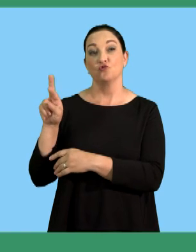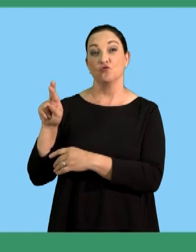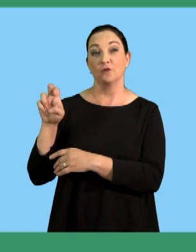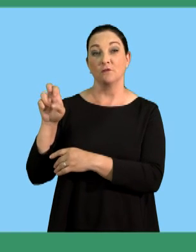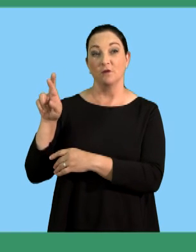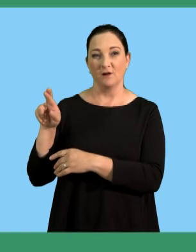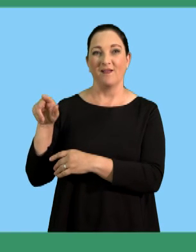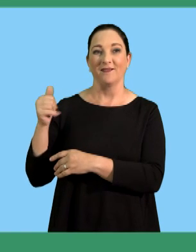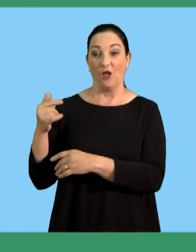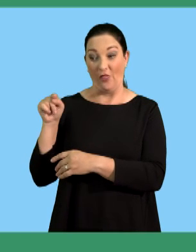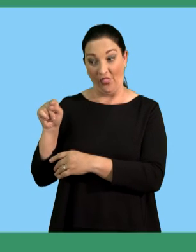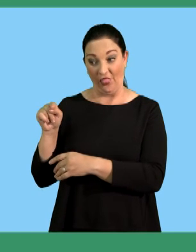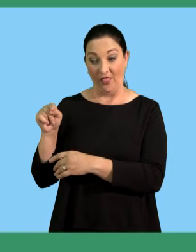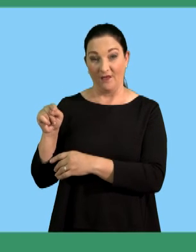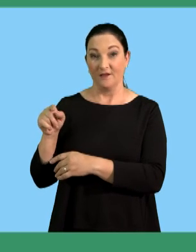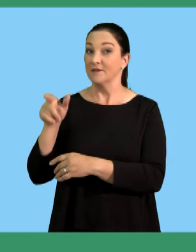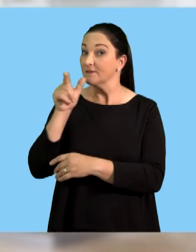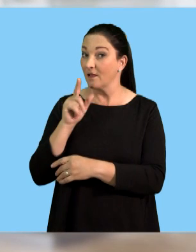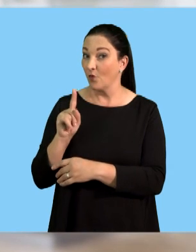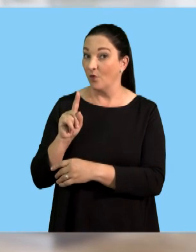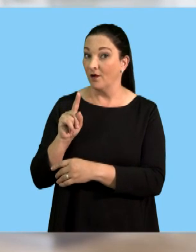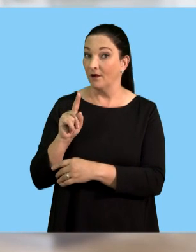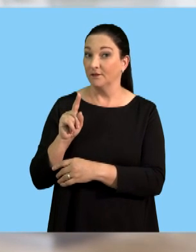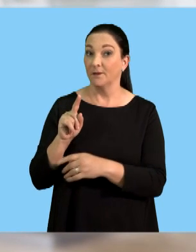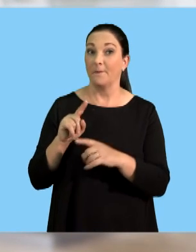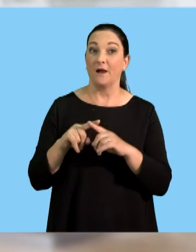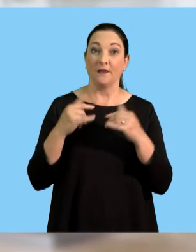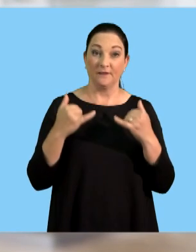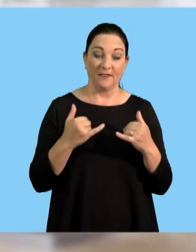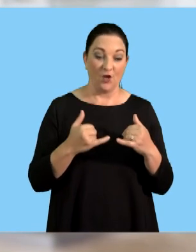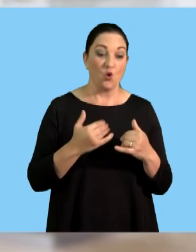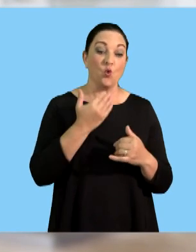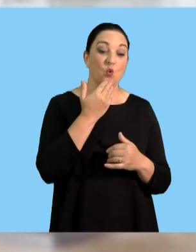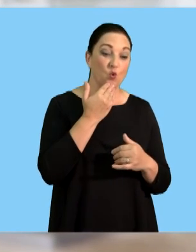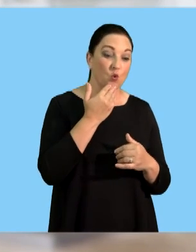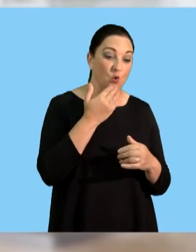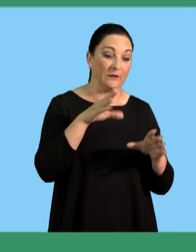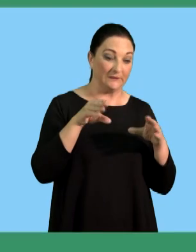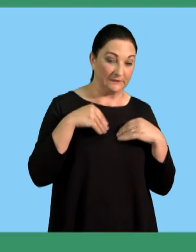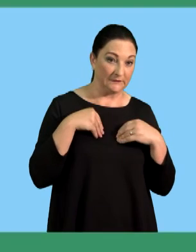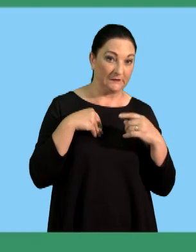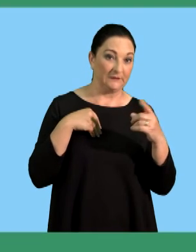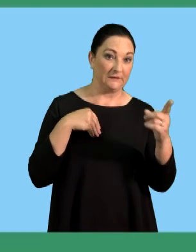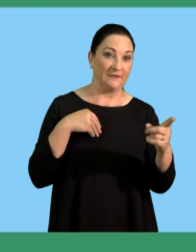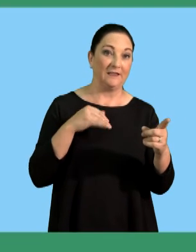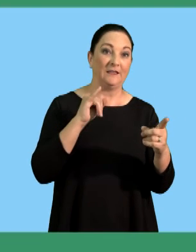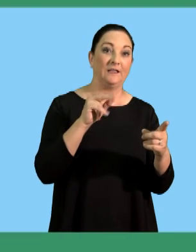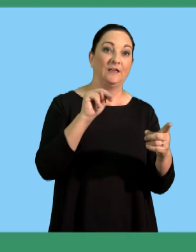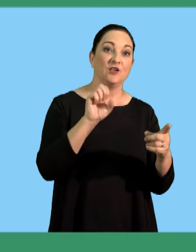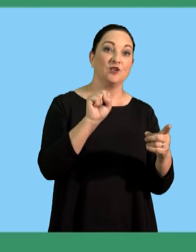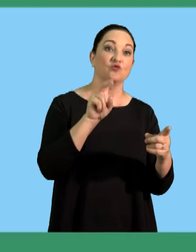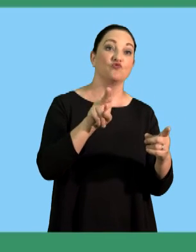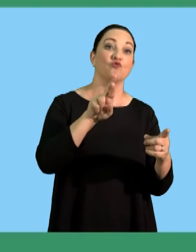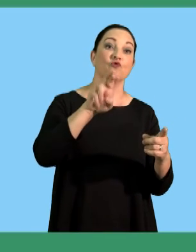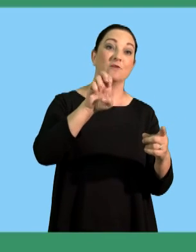the insured. So this is an individual or the business that is taking the cover. Hence, we call them the insured in